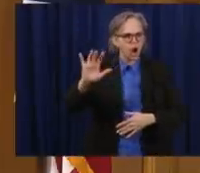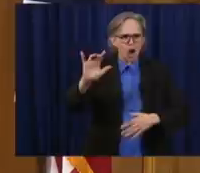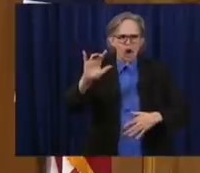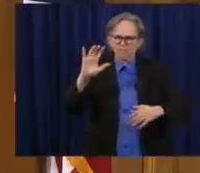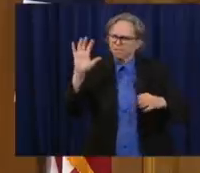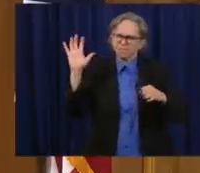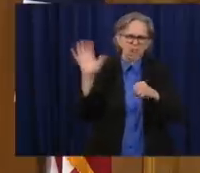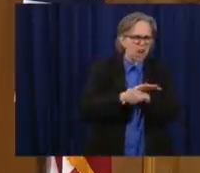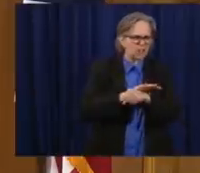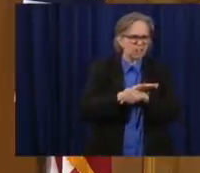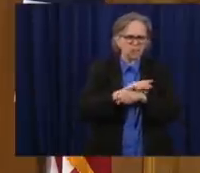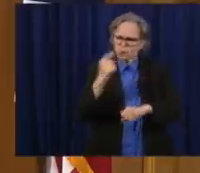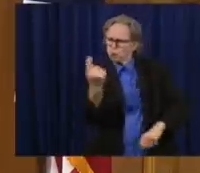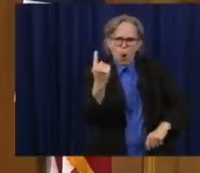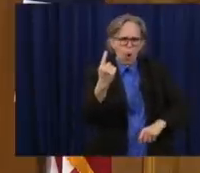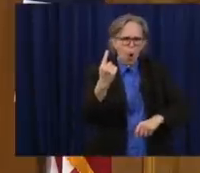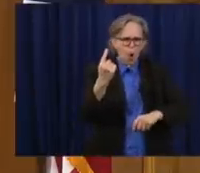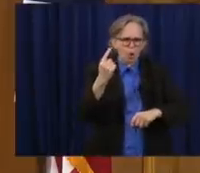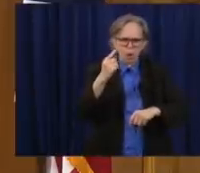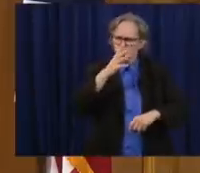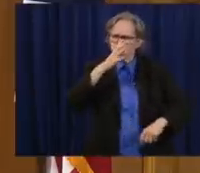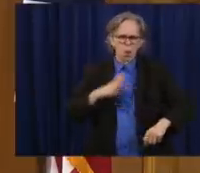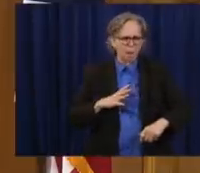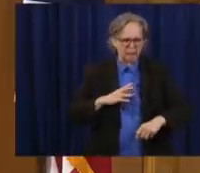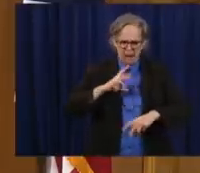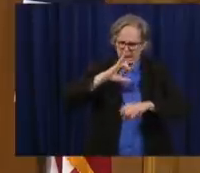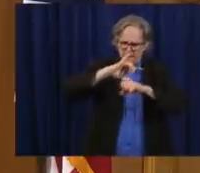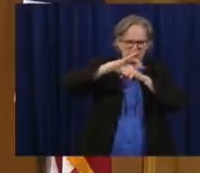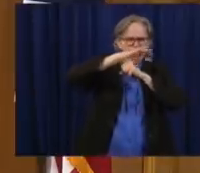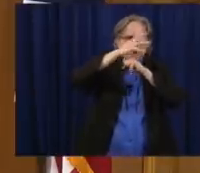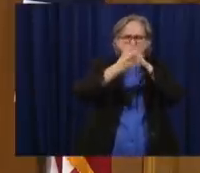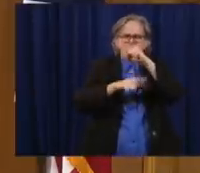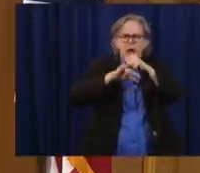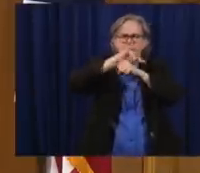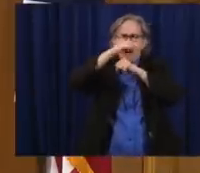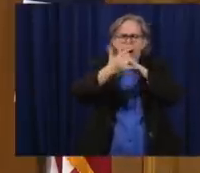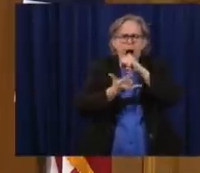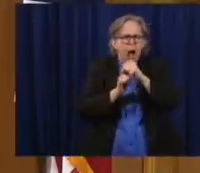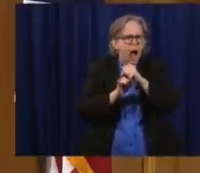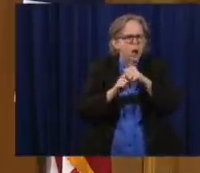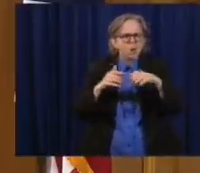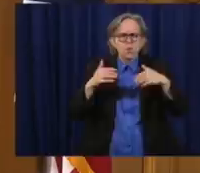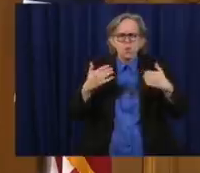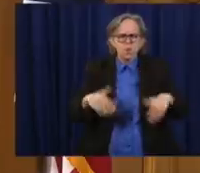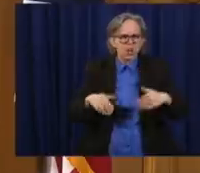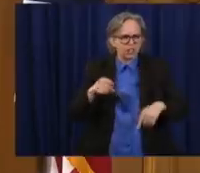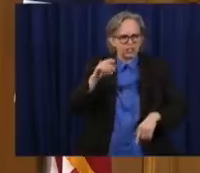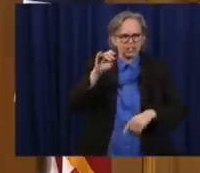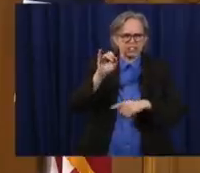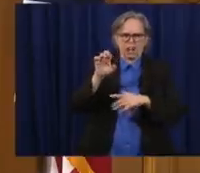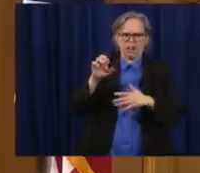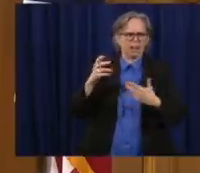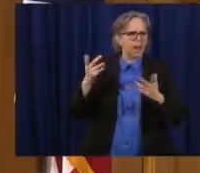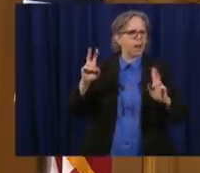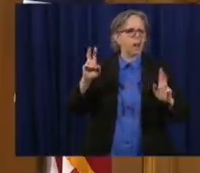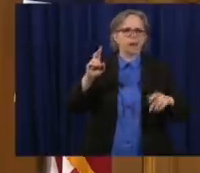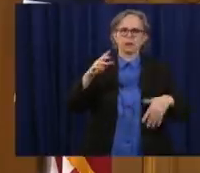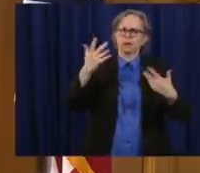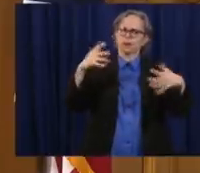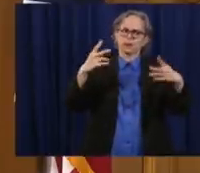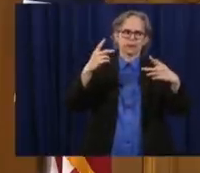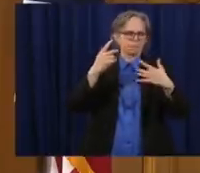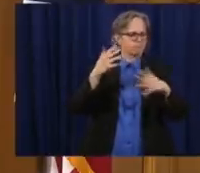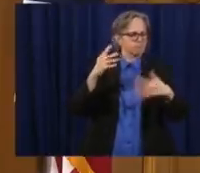fly solo around the world. Jerry was, in many ways, an unlikely hero whose tenacity and